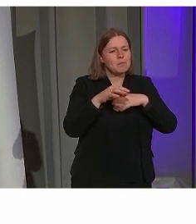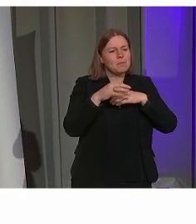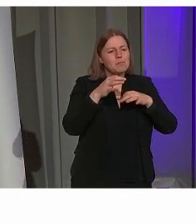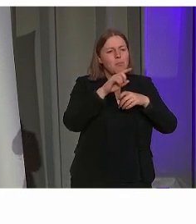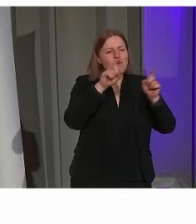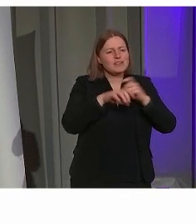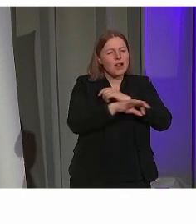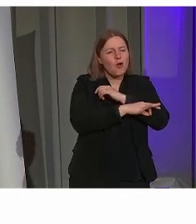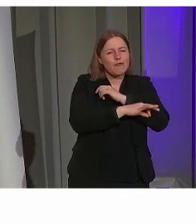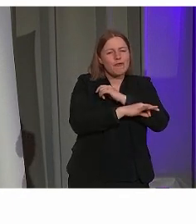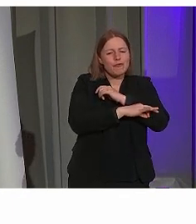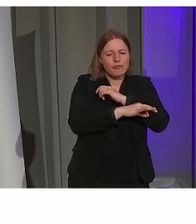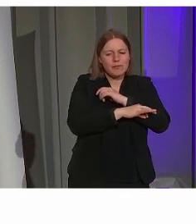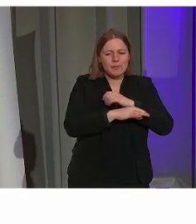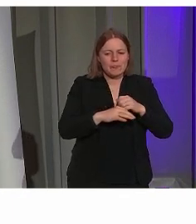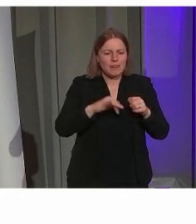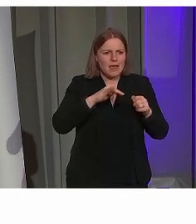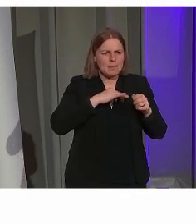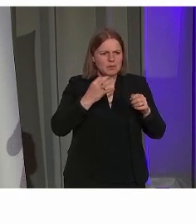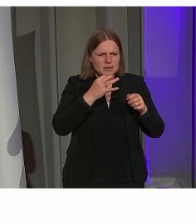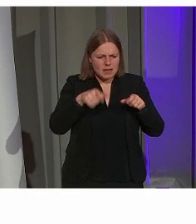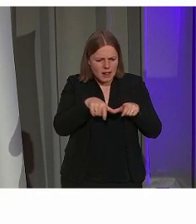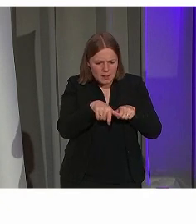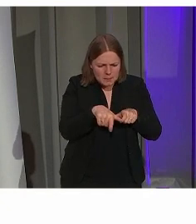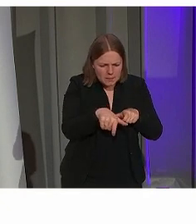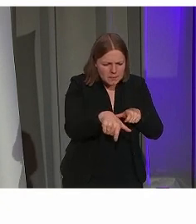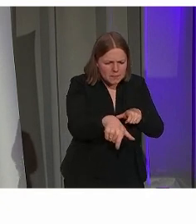provincial Hof that we were talking about.